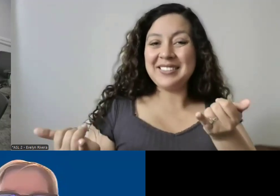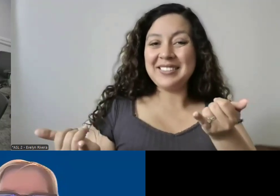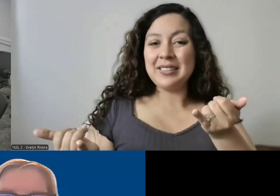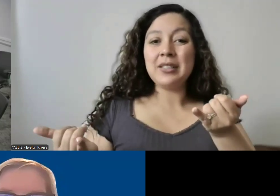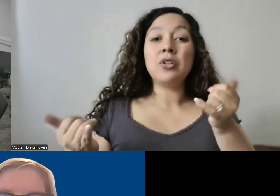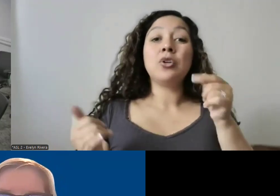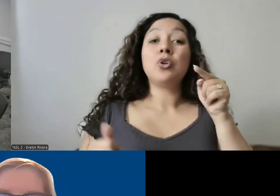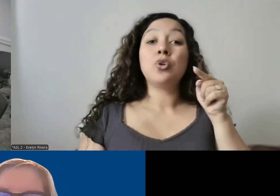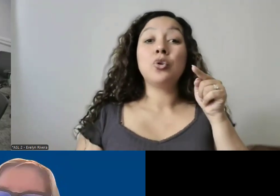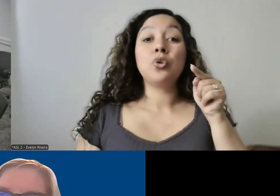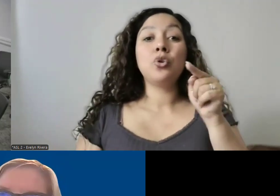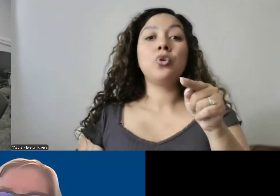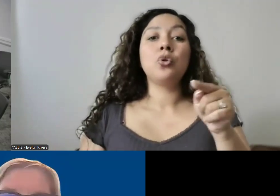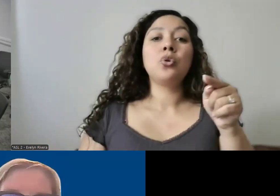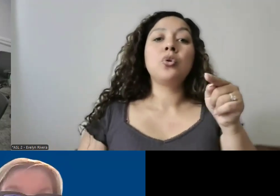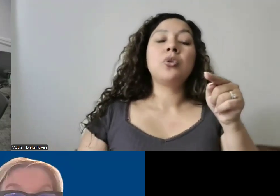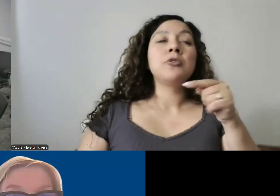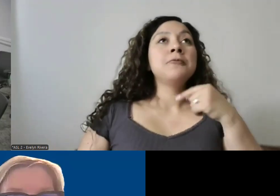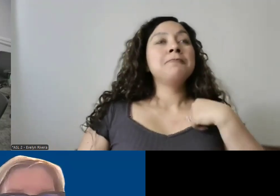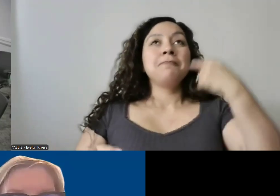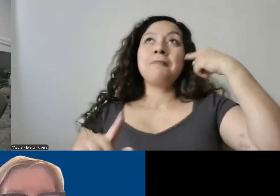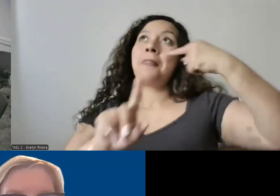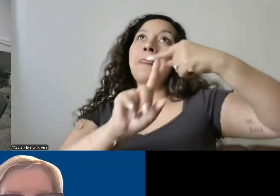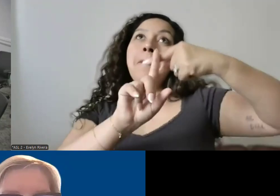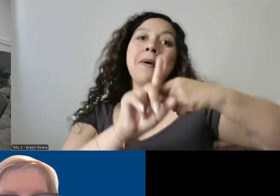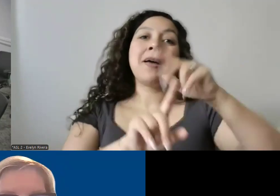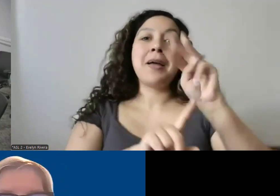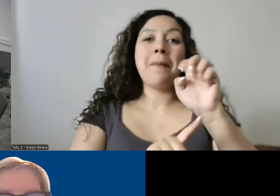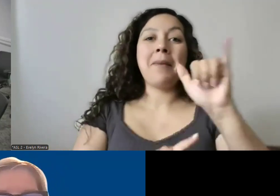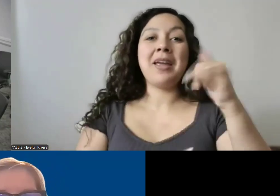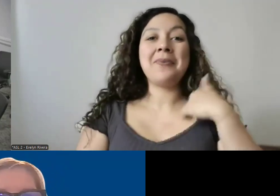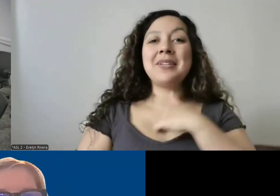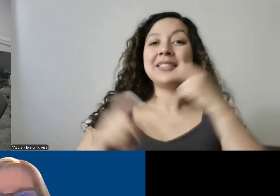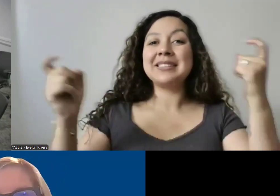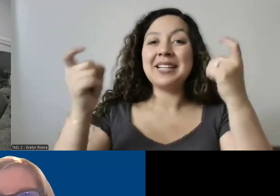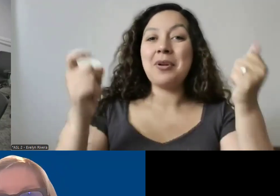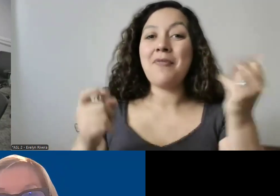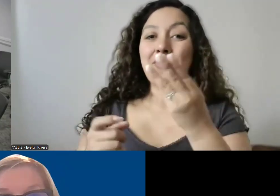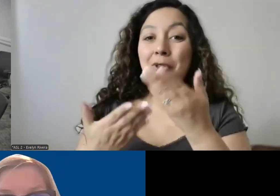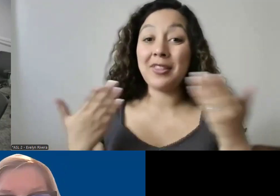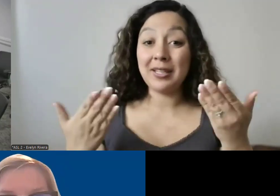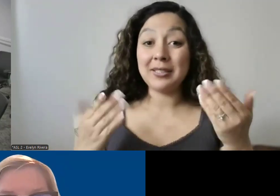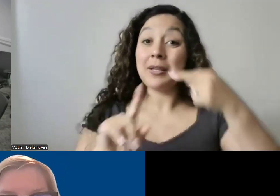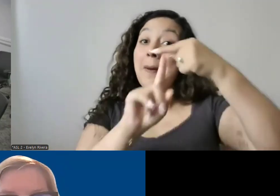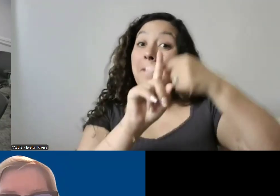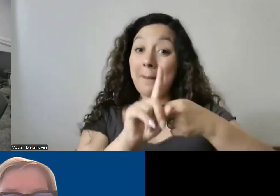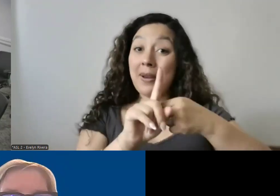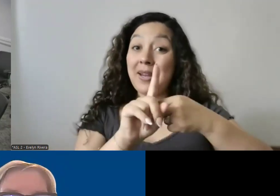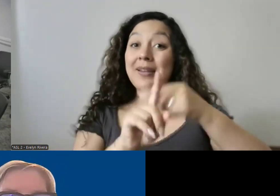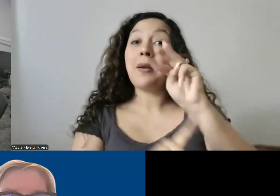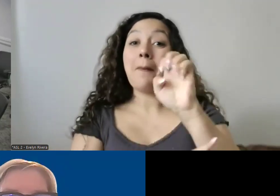You make me think we're celebrating a few things in May. May is Older Americans